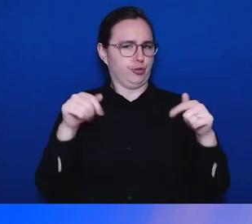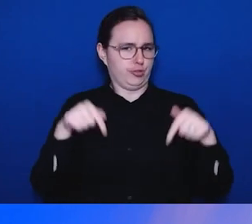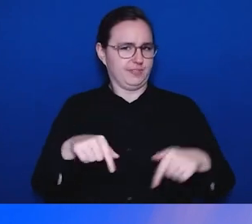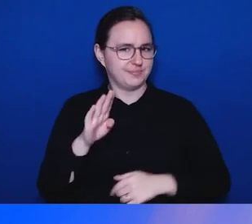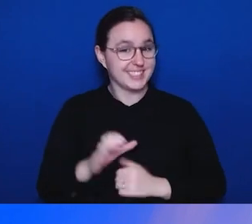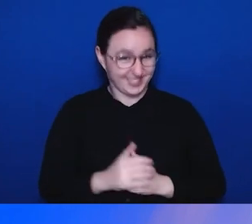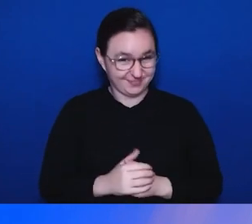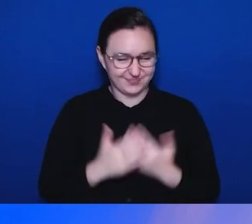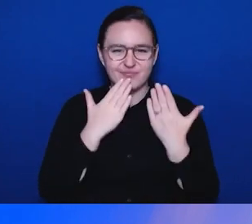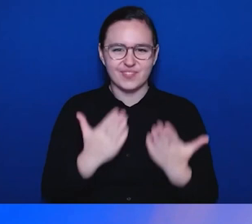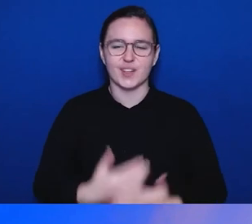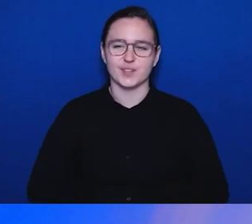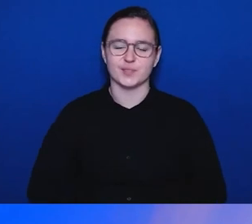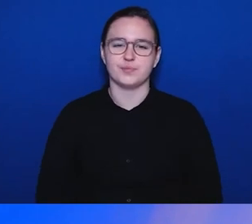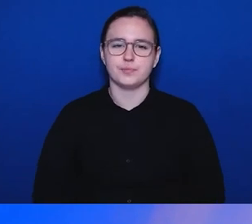very much.